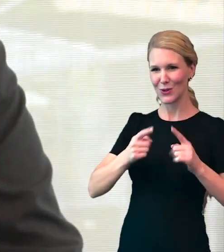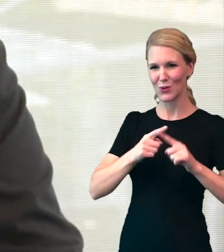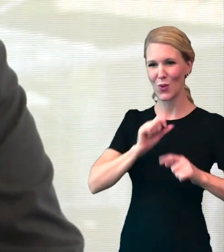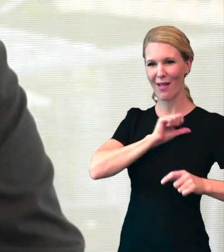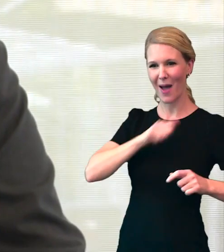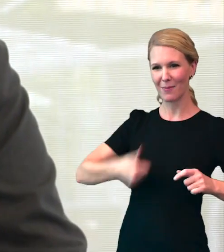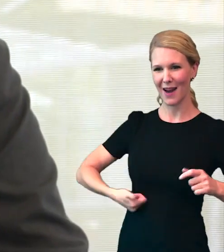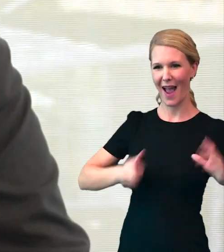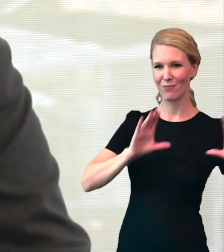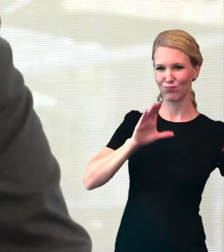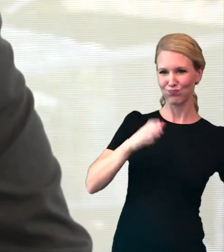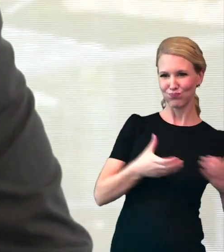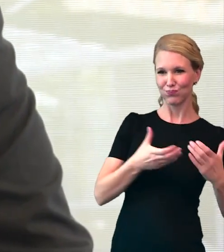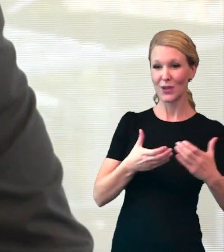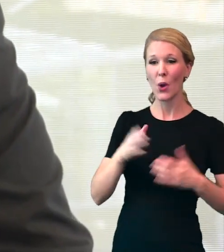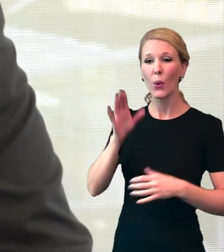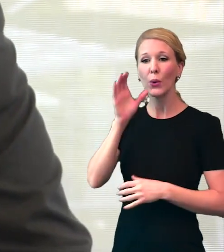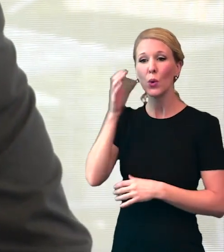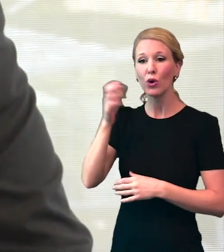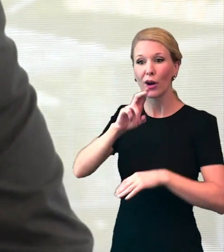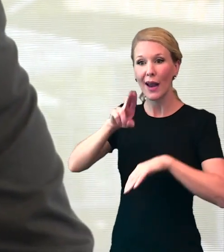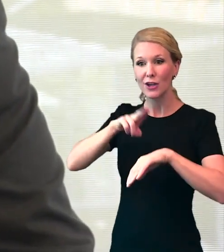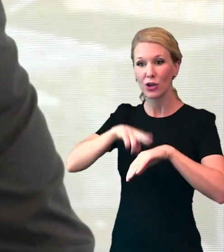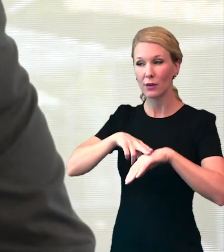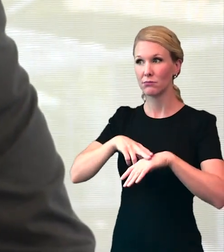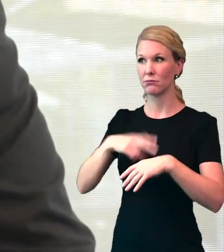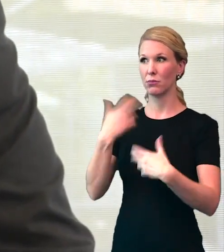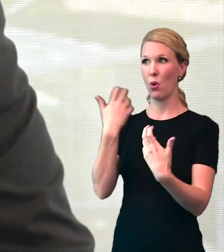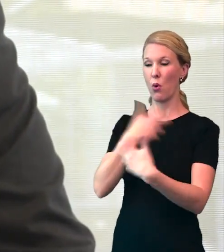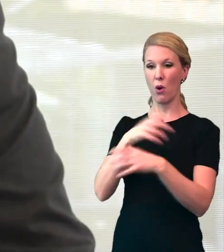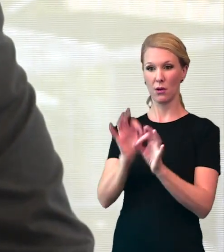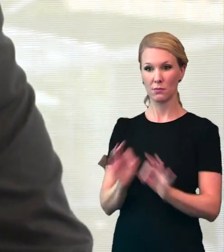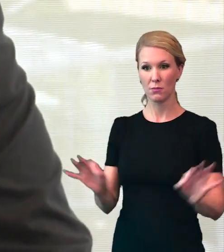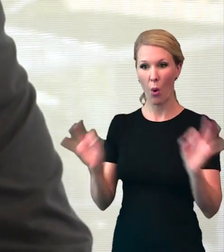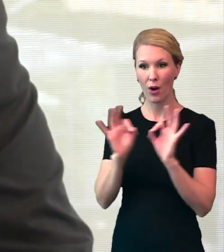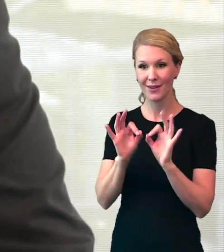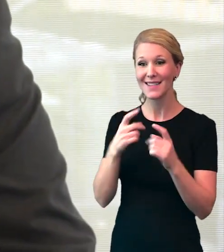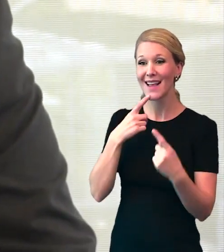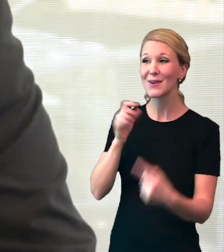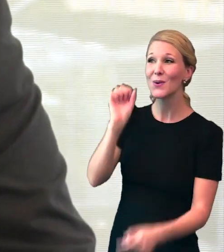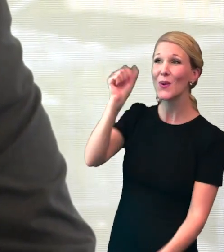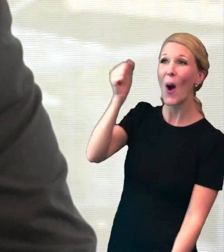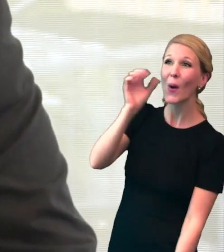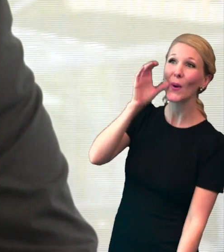of the Cougar Nation means a great deal. It means shouting, "Go Cougs,"